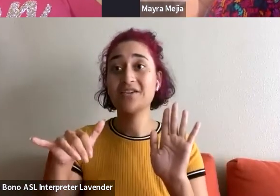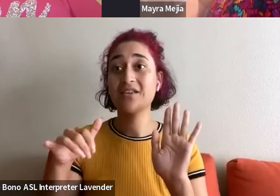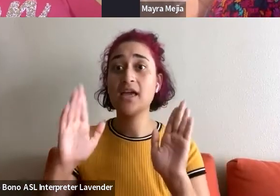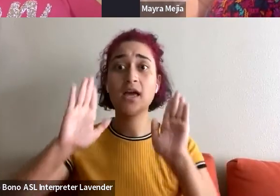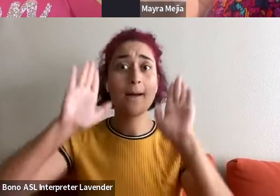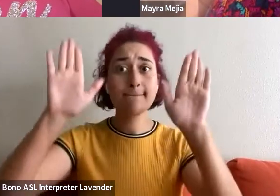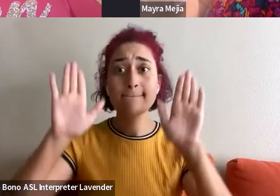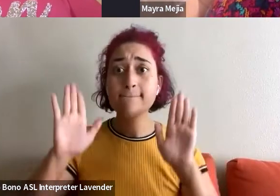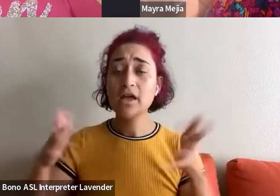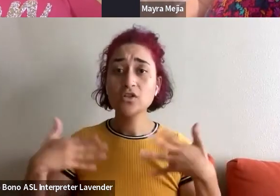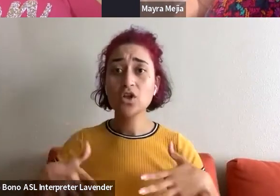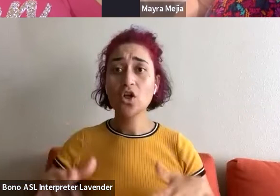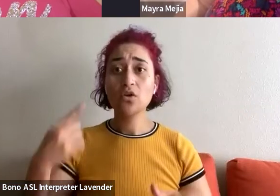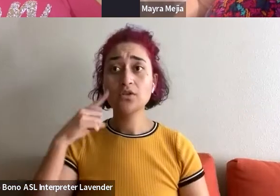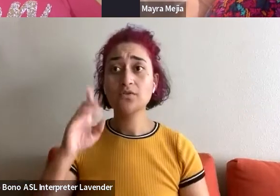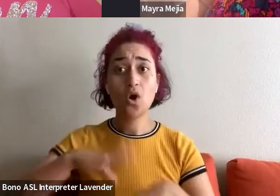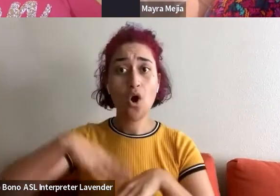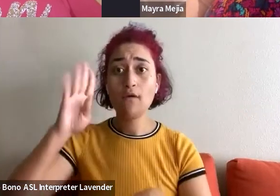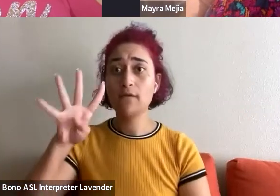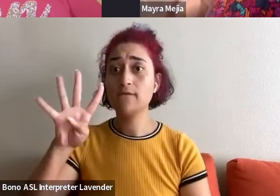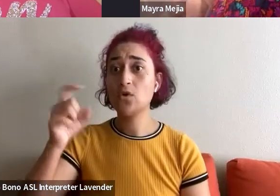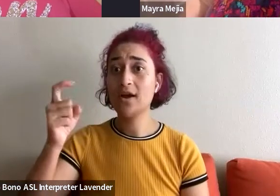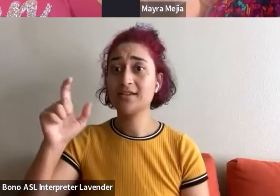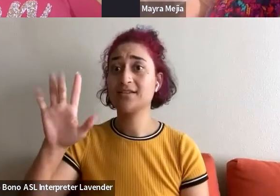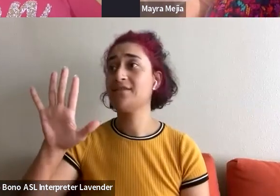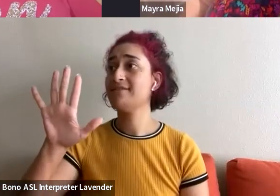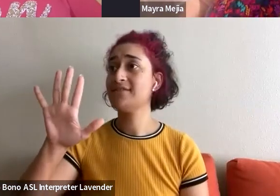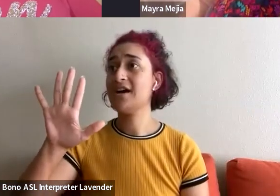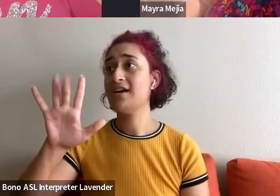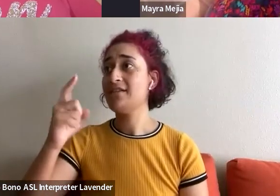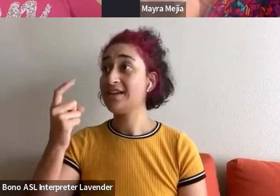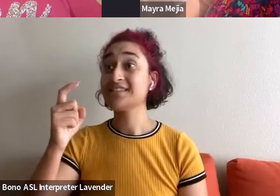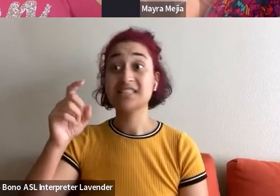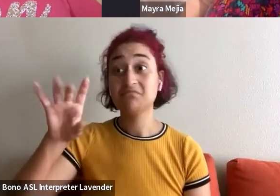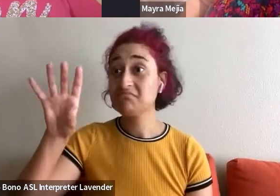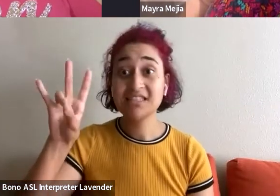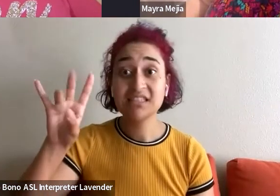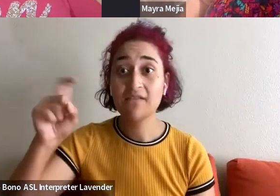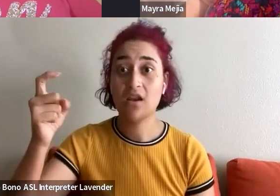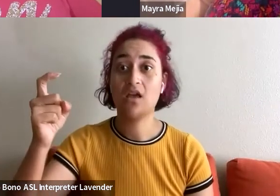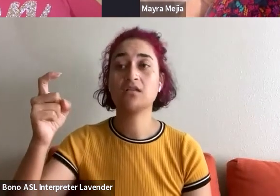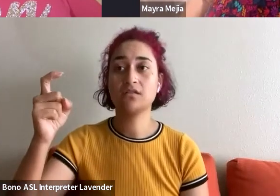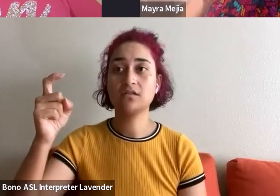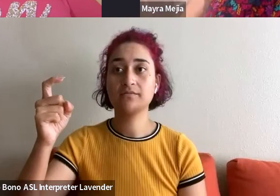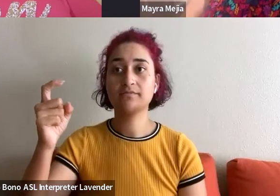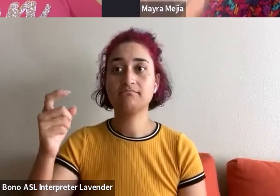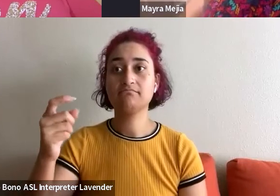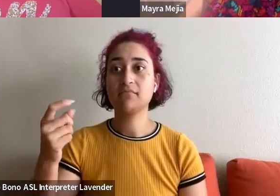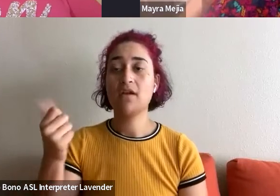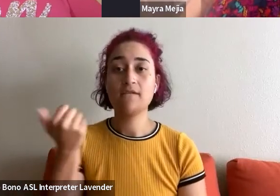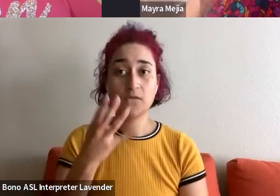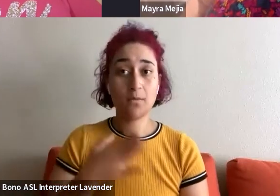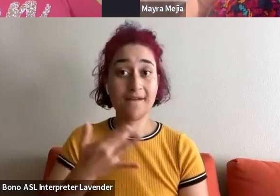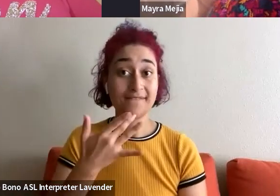clothes for over 4X, 5X, 7X. Like, some of my favorites are